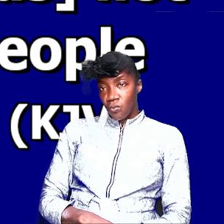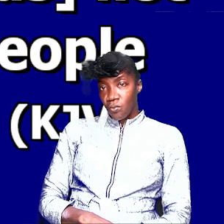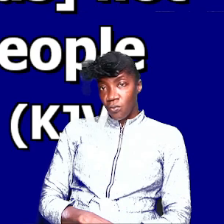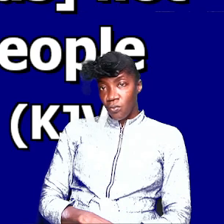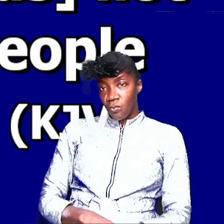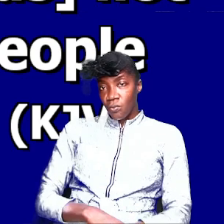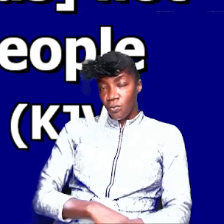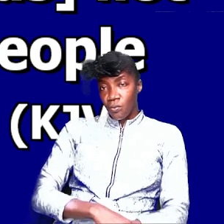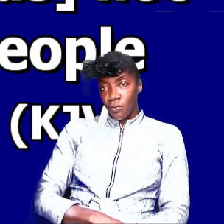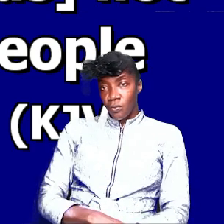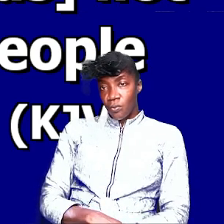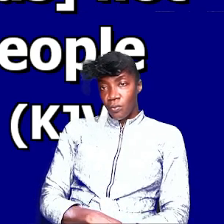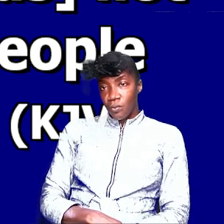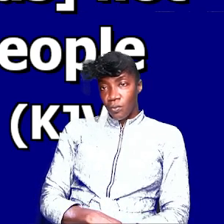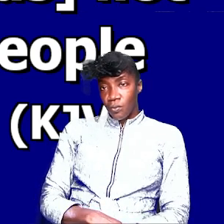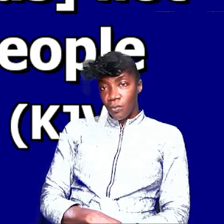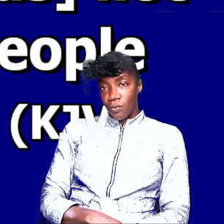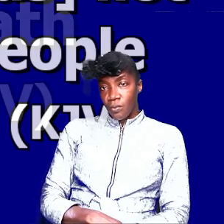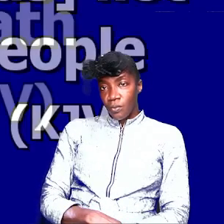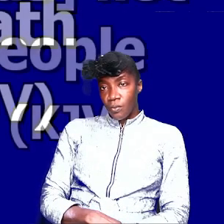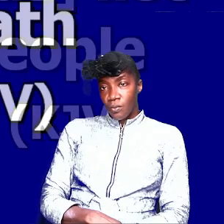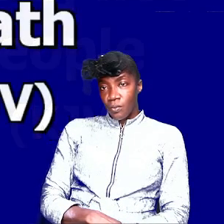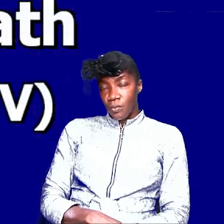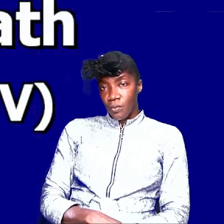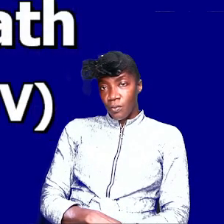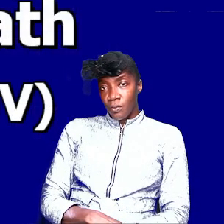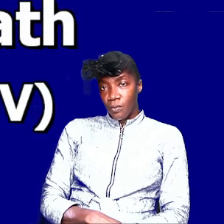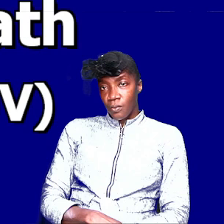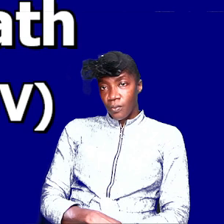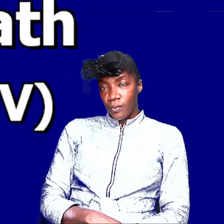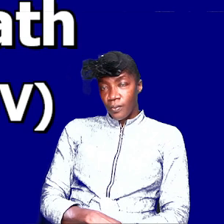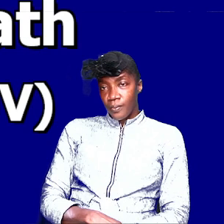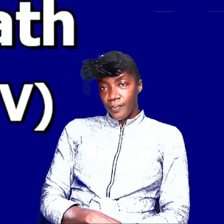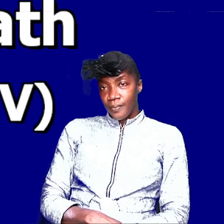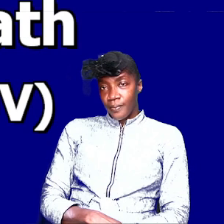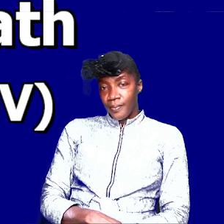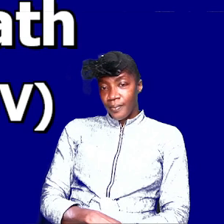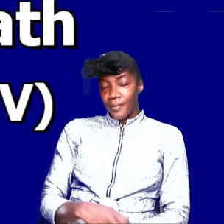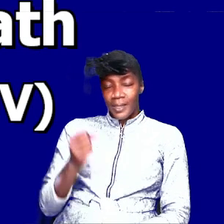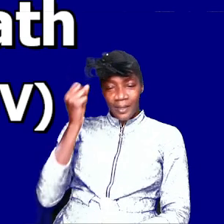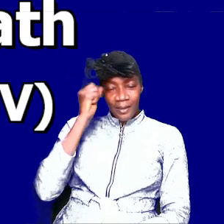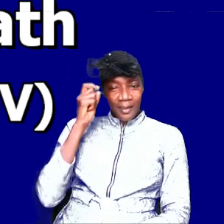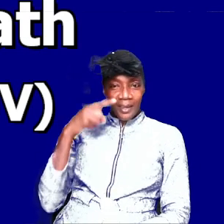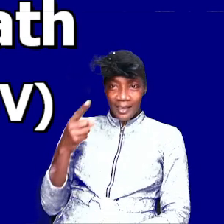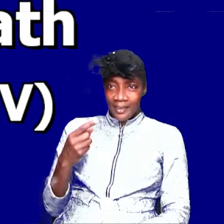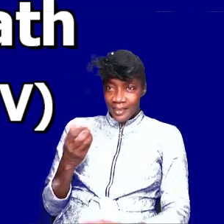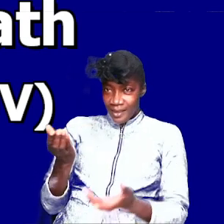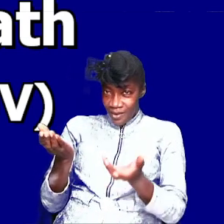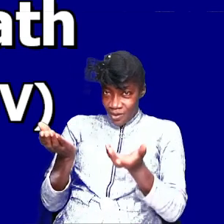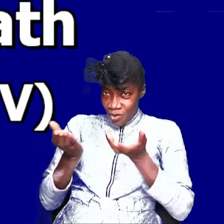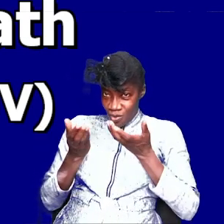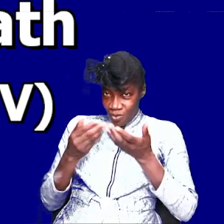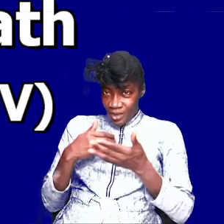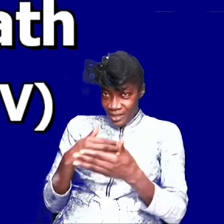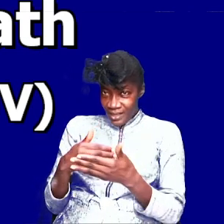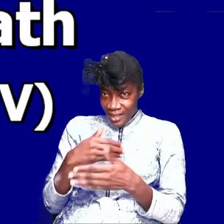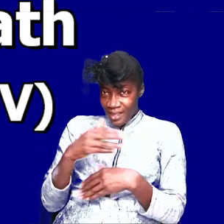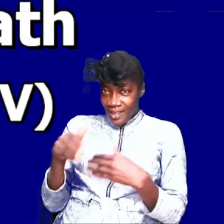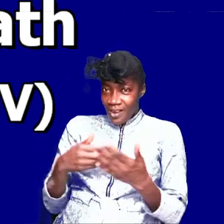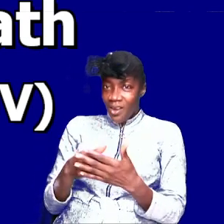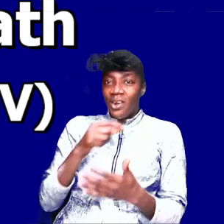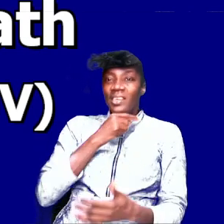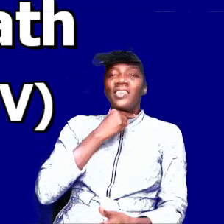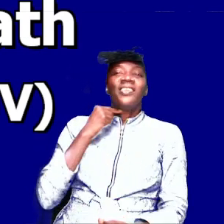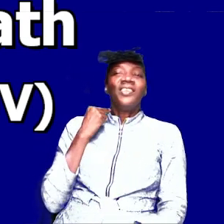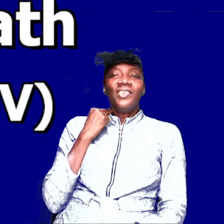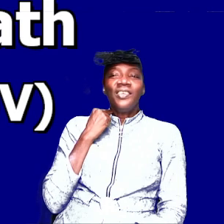39. No, go back to 38. Sorry. And Saul said, draw in near hither all the chief